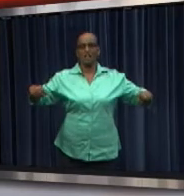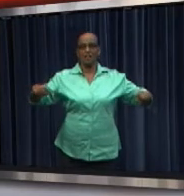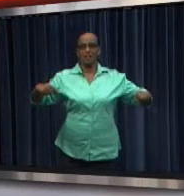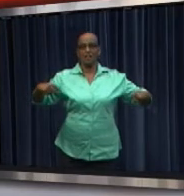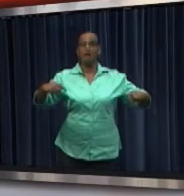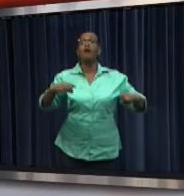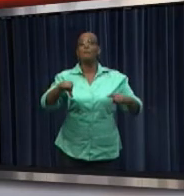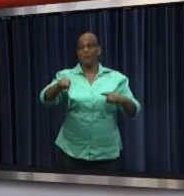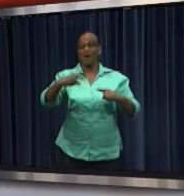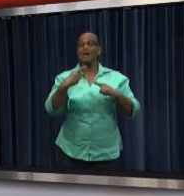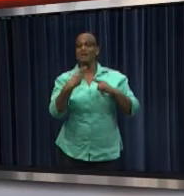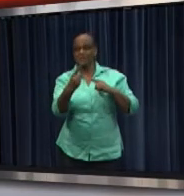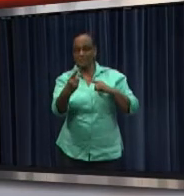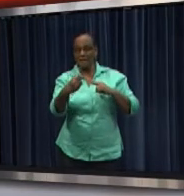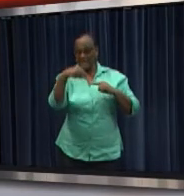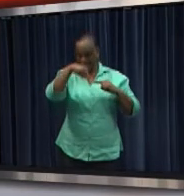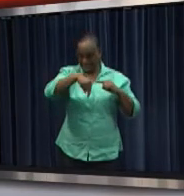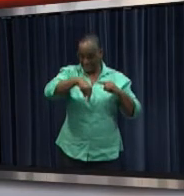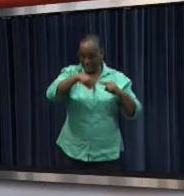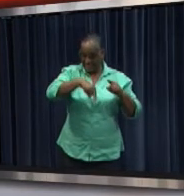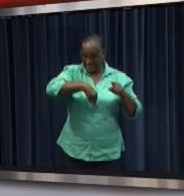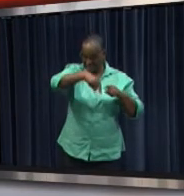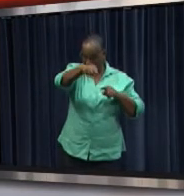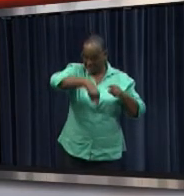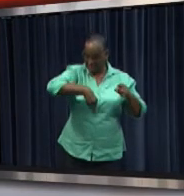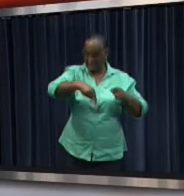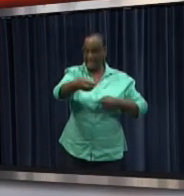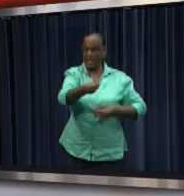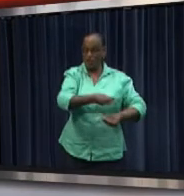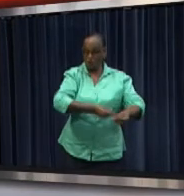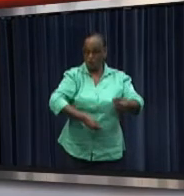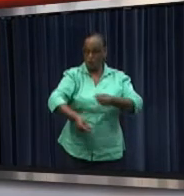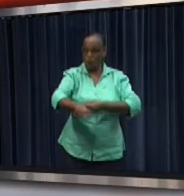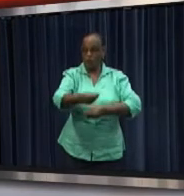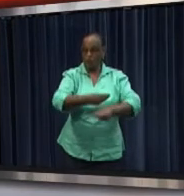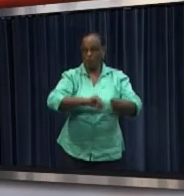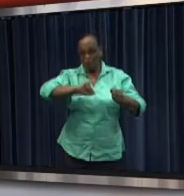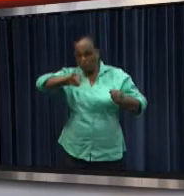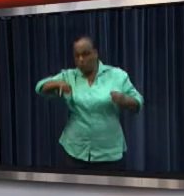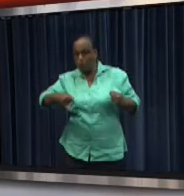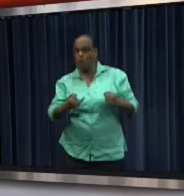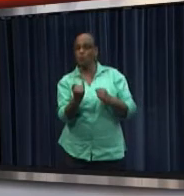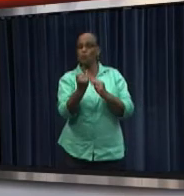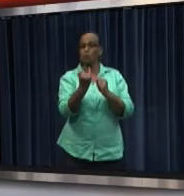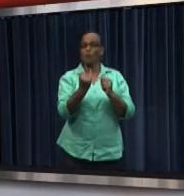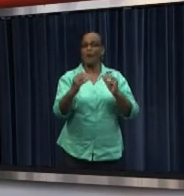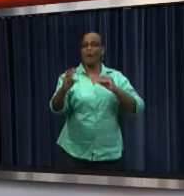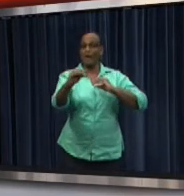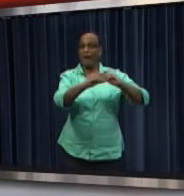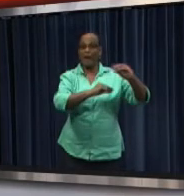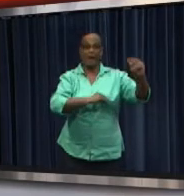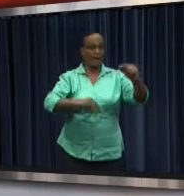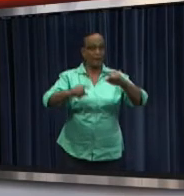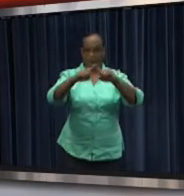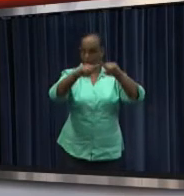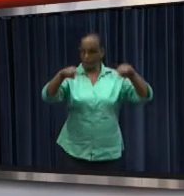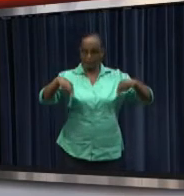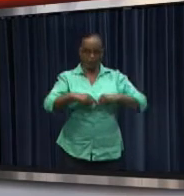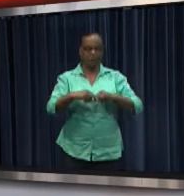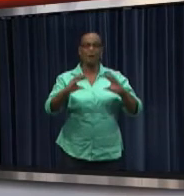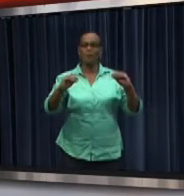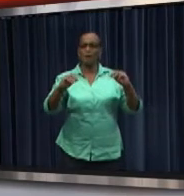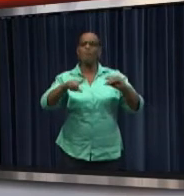country. Furthermore, Pala explained that in the era of economic reforms, the